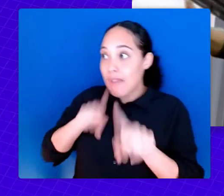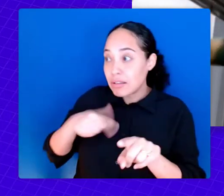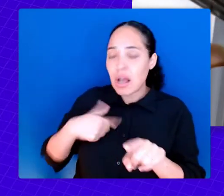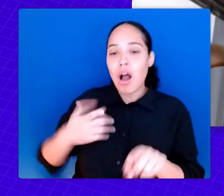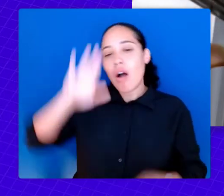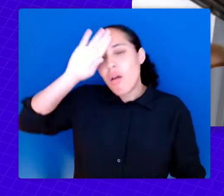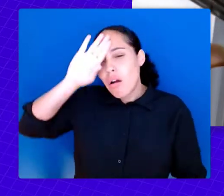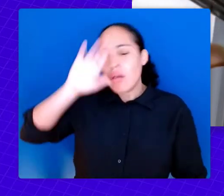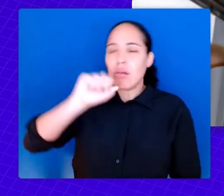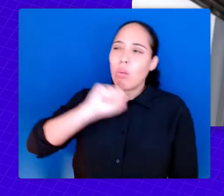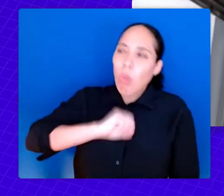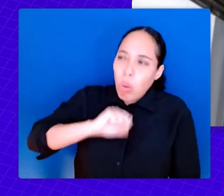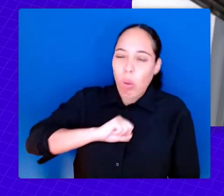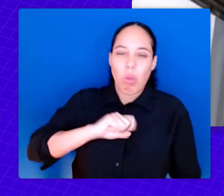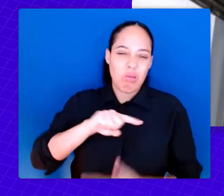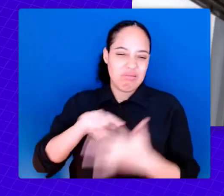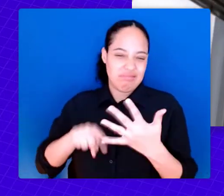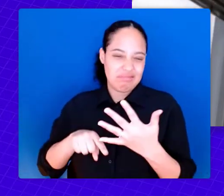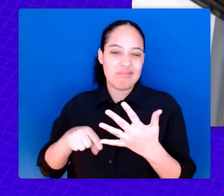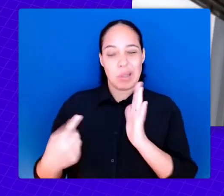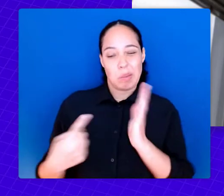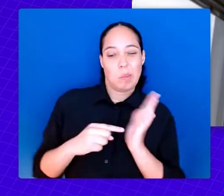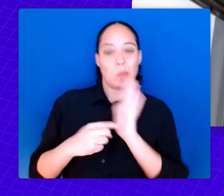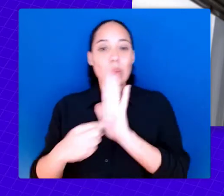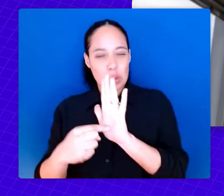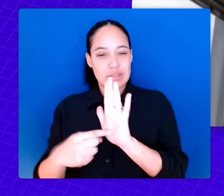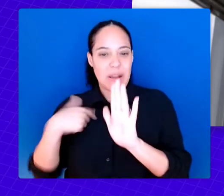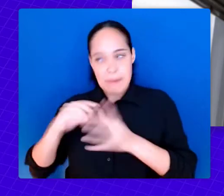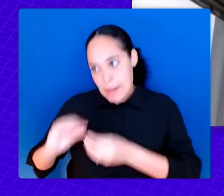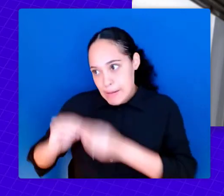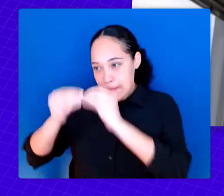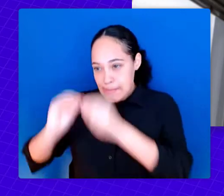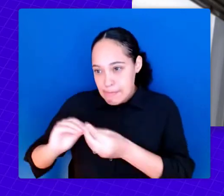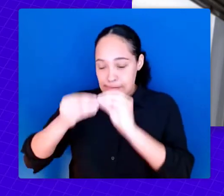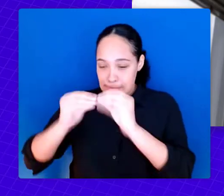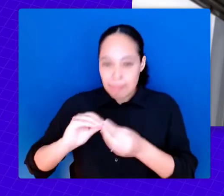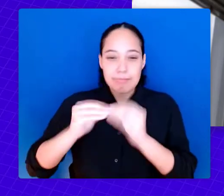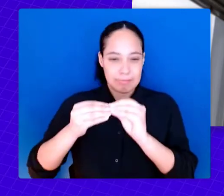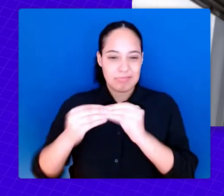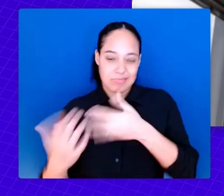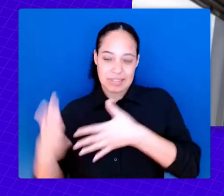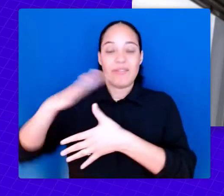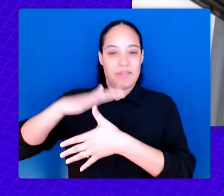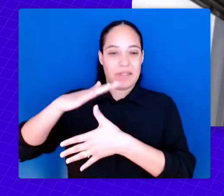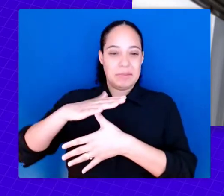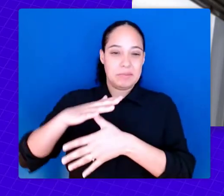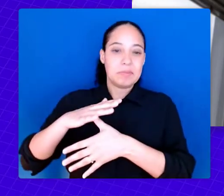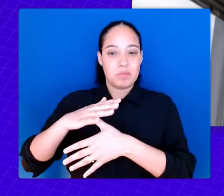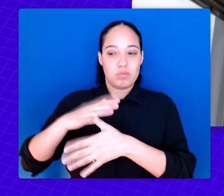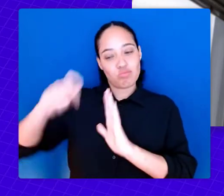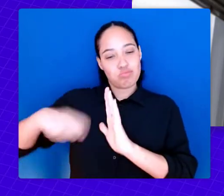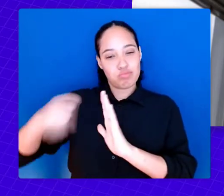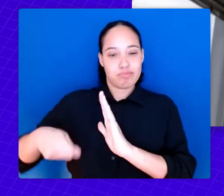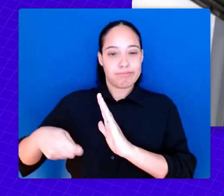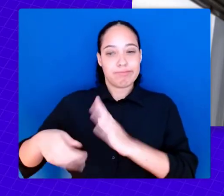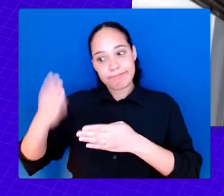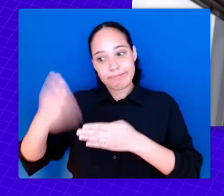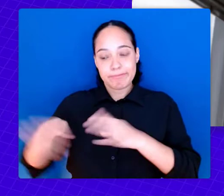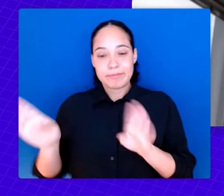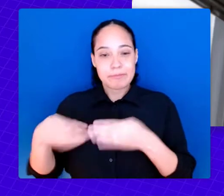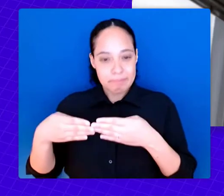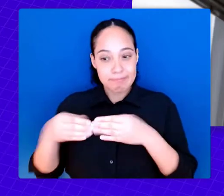the AI IoT offering lead, so pre-sales and business leadership at Avanade. For the Southeast Asia region